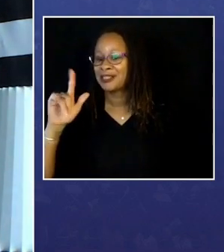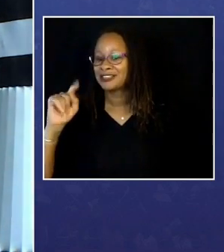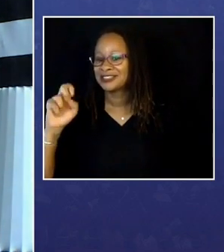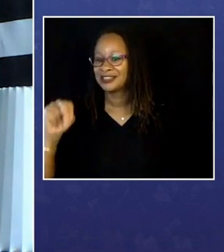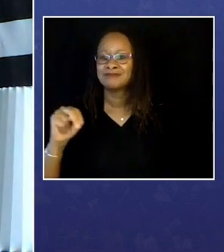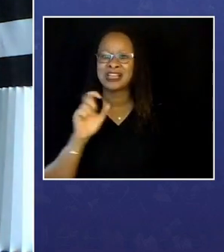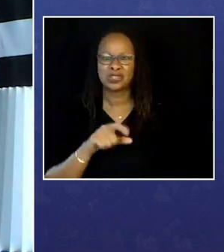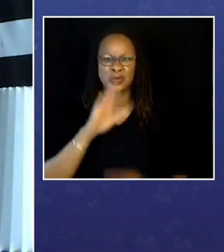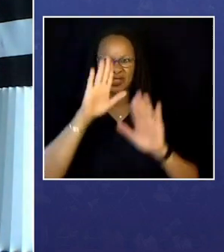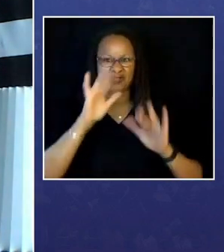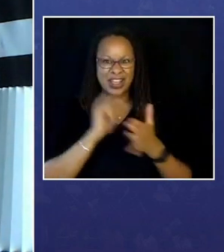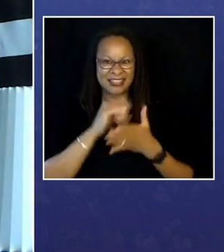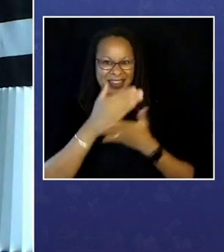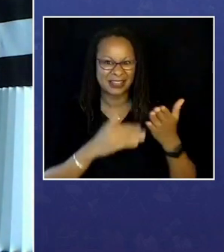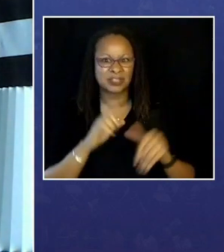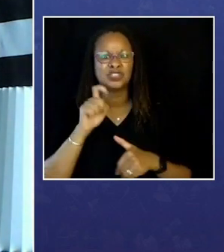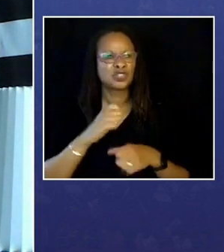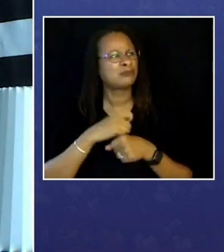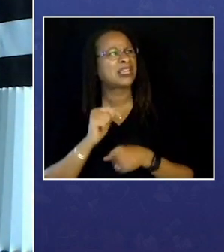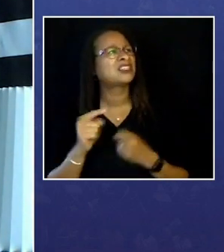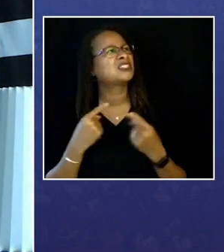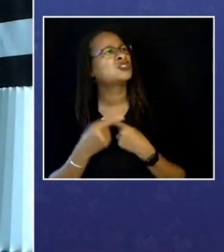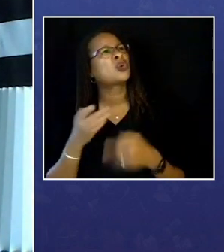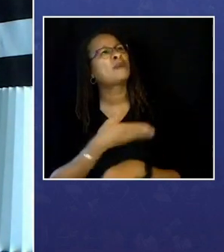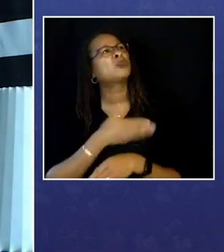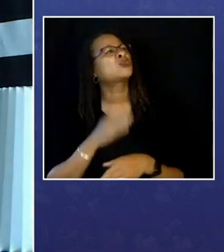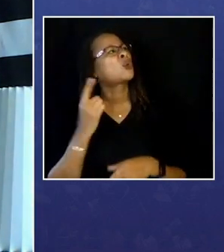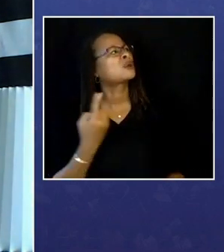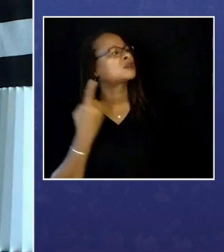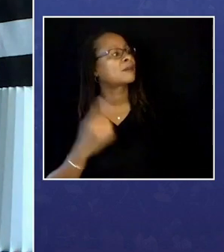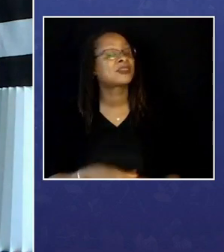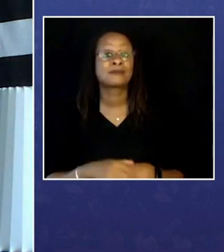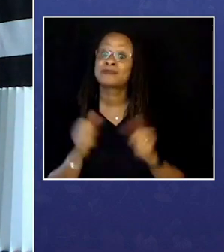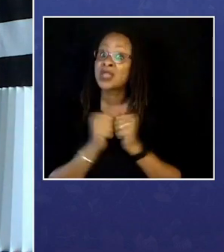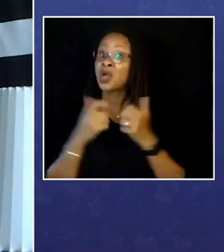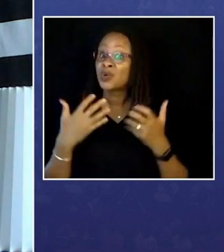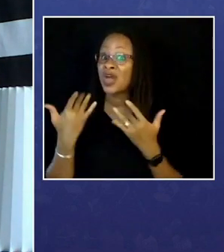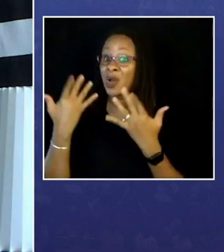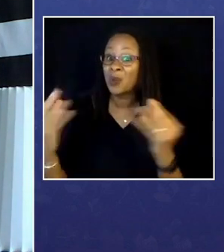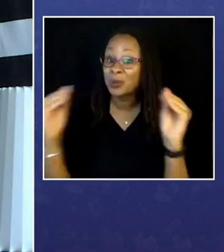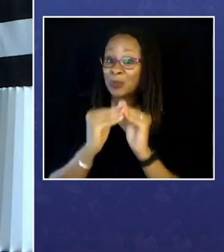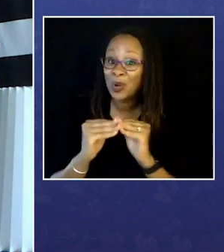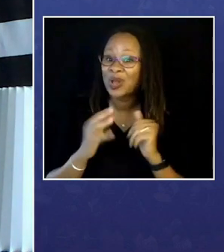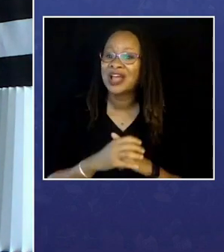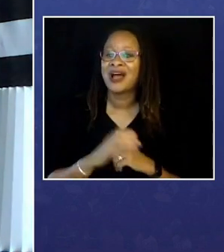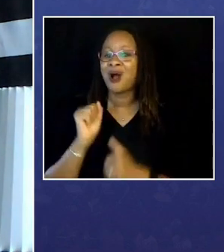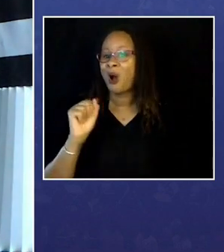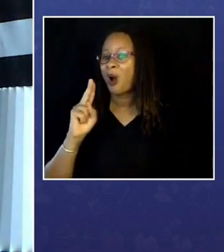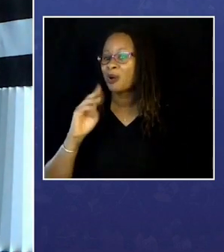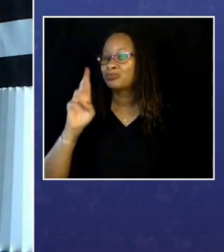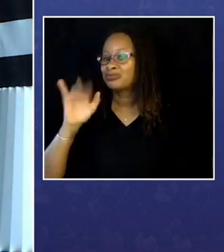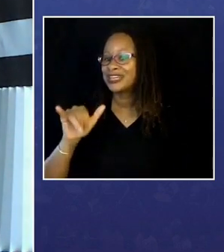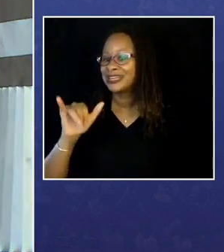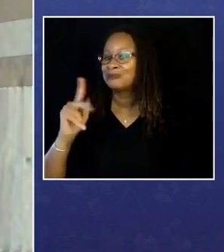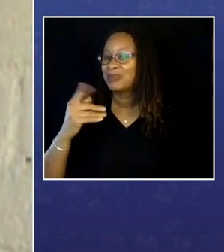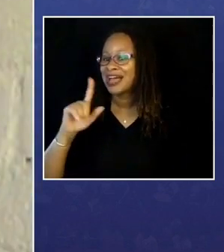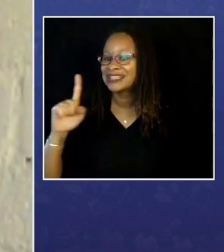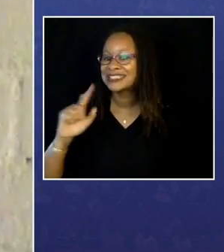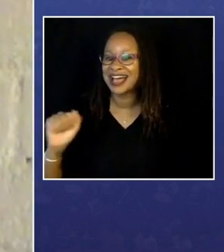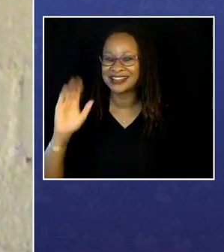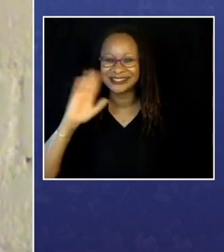great in that episode. Someone should make it into a musical or something. All right, without further ado, please welcome Aubrey